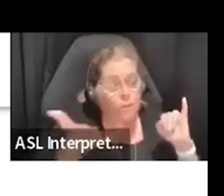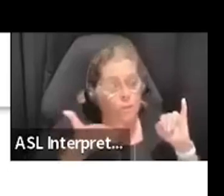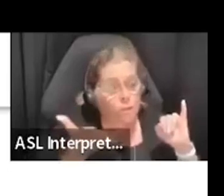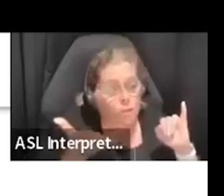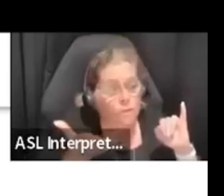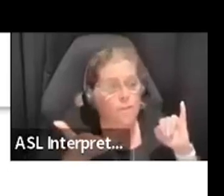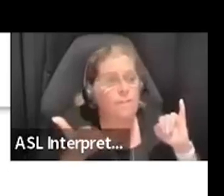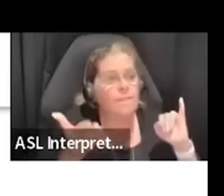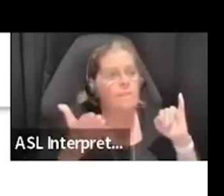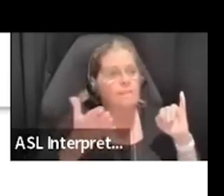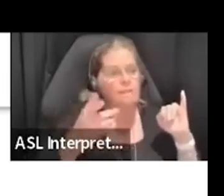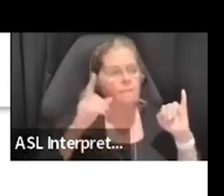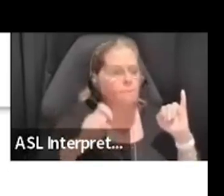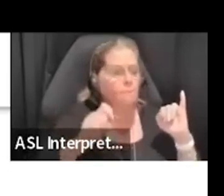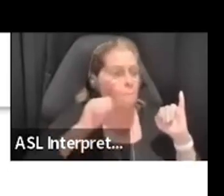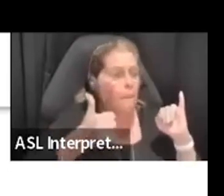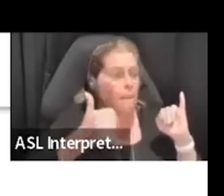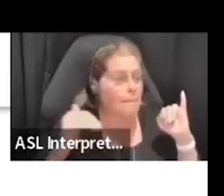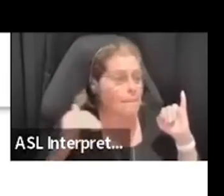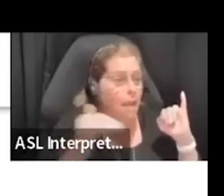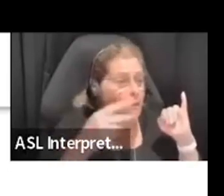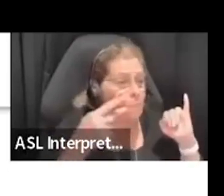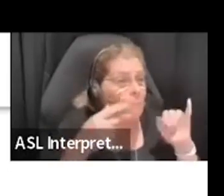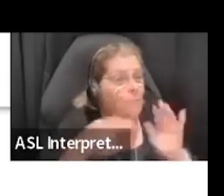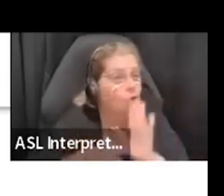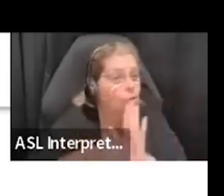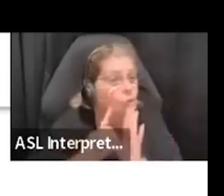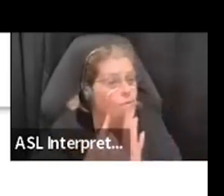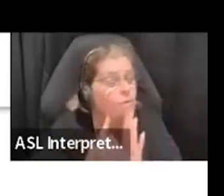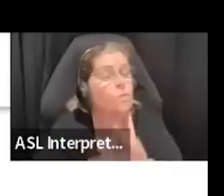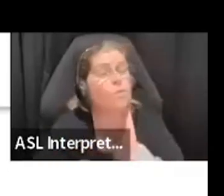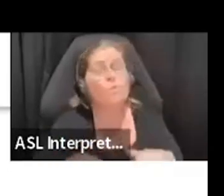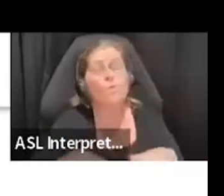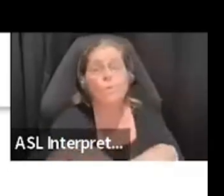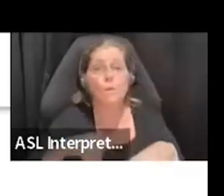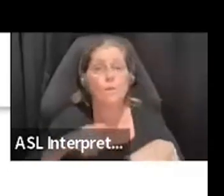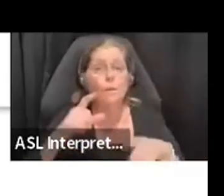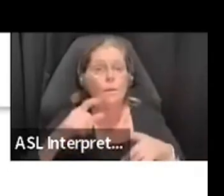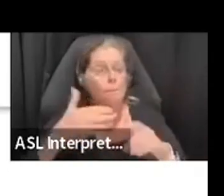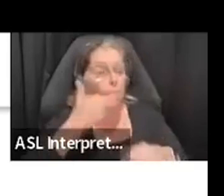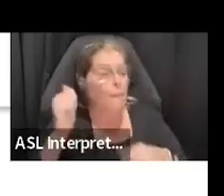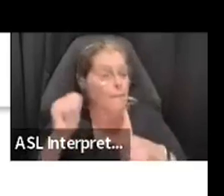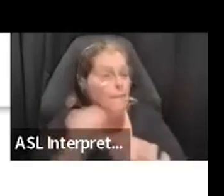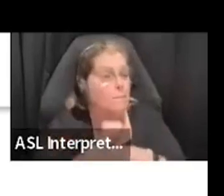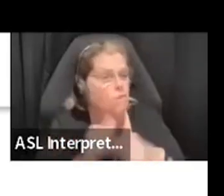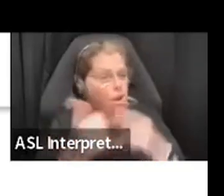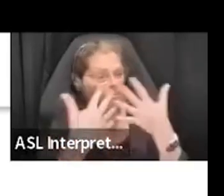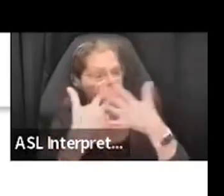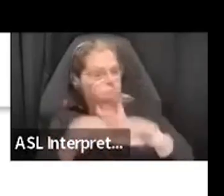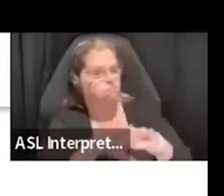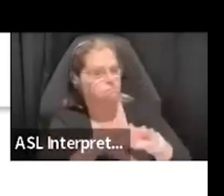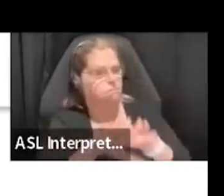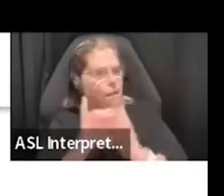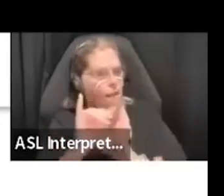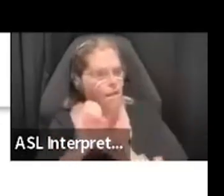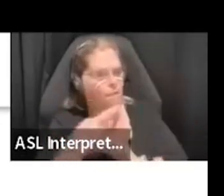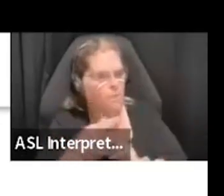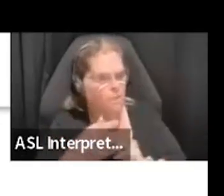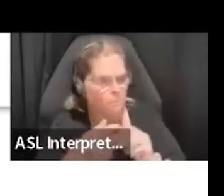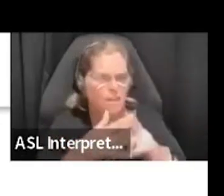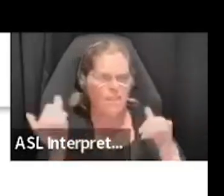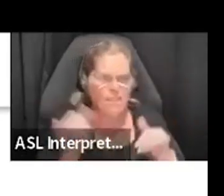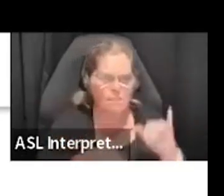on peer review. This is making sure that best practices are being written into the IEP to make